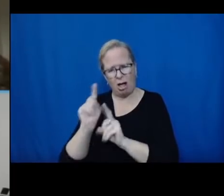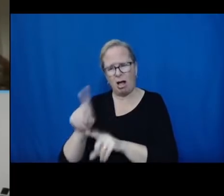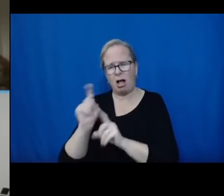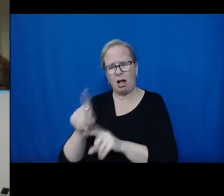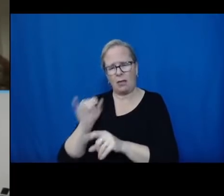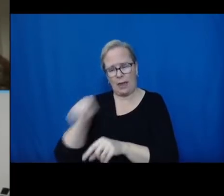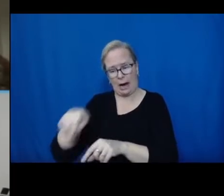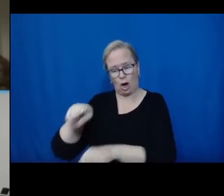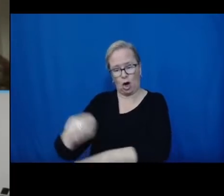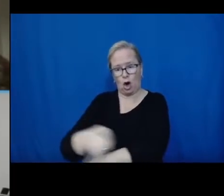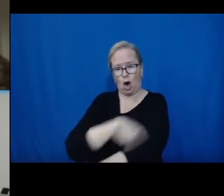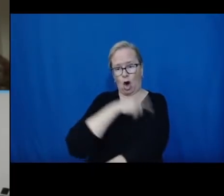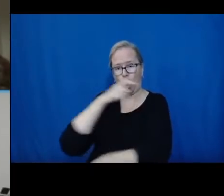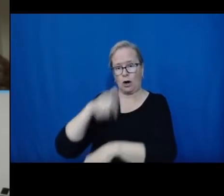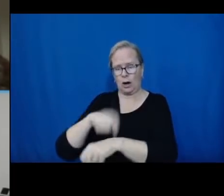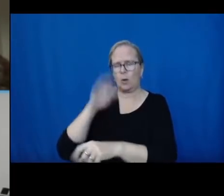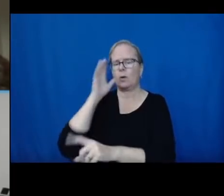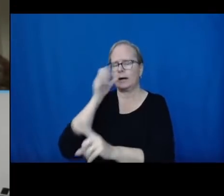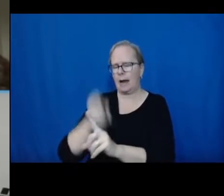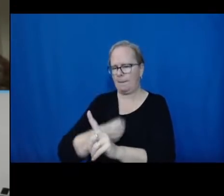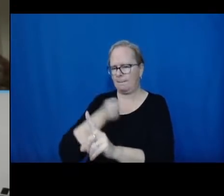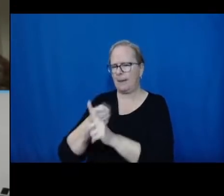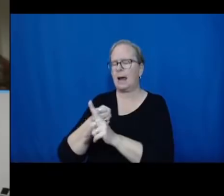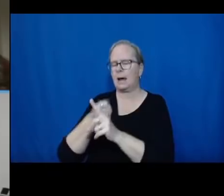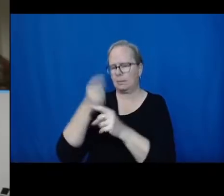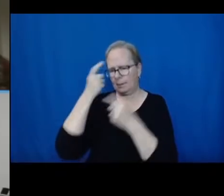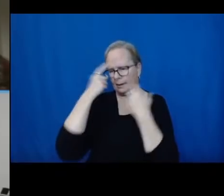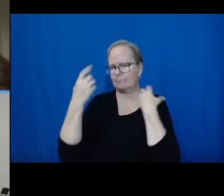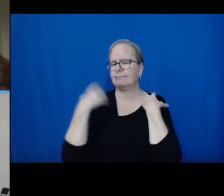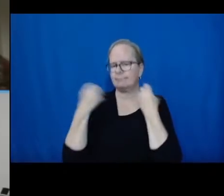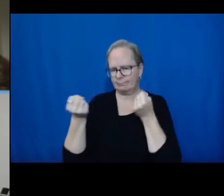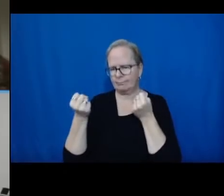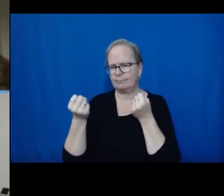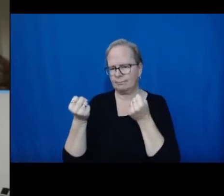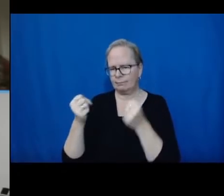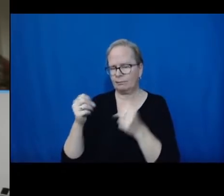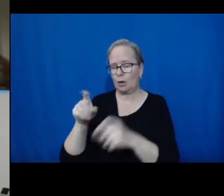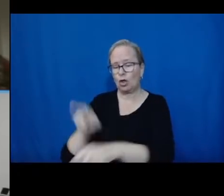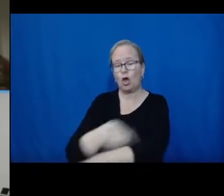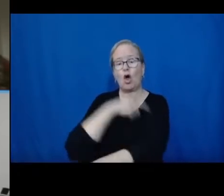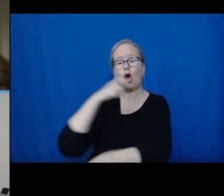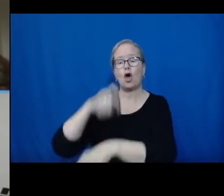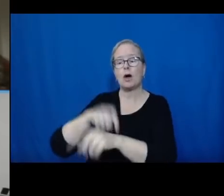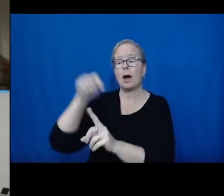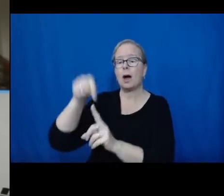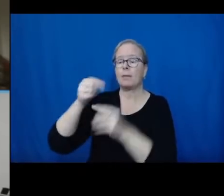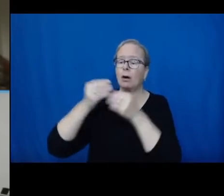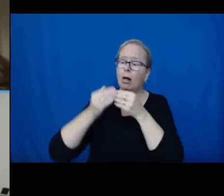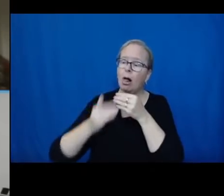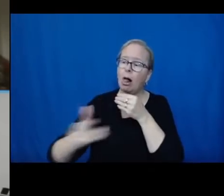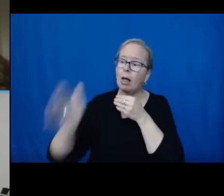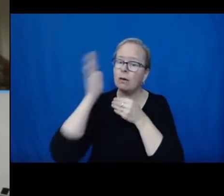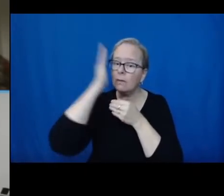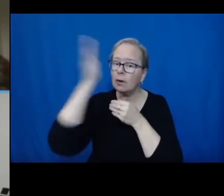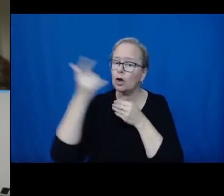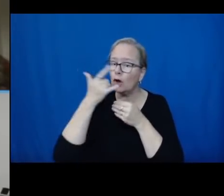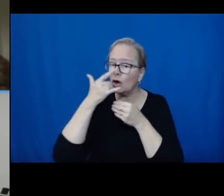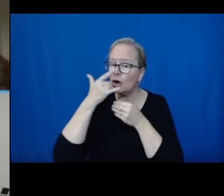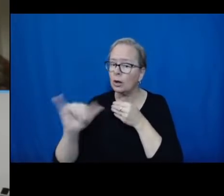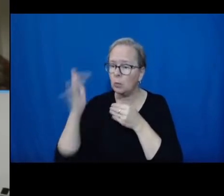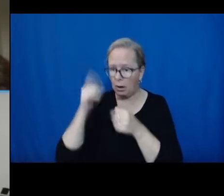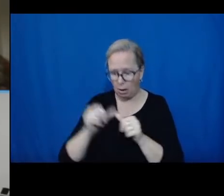very concerned about what the long-term implications are going to be for many of these people and how long they can sustain doing